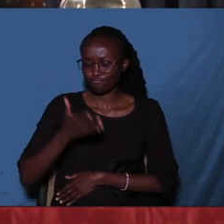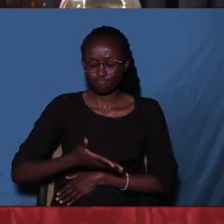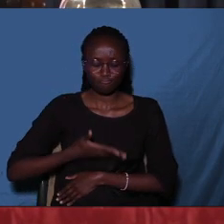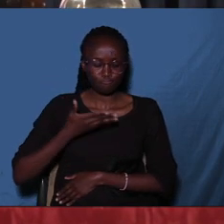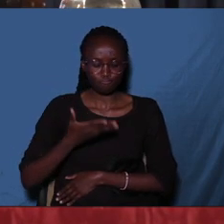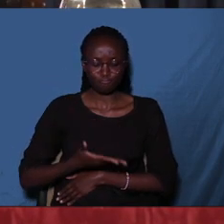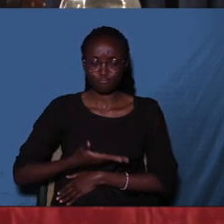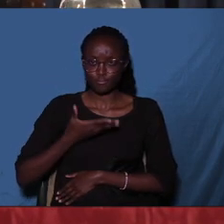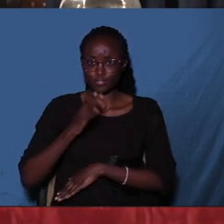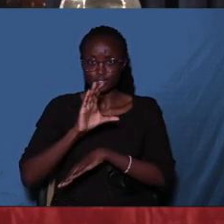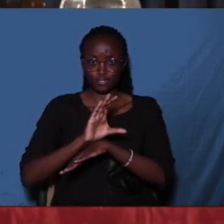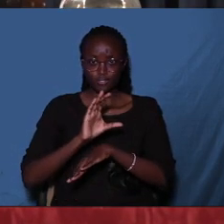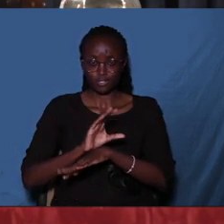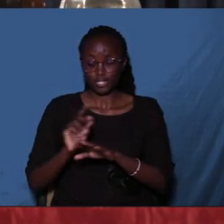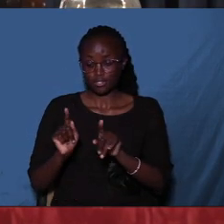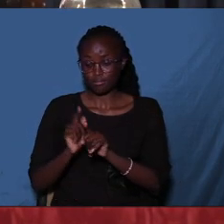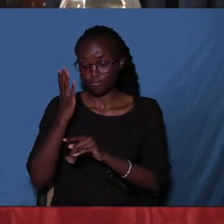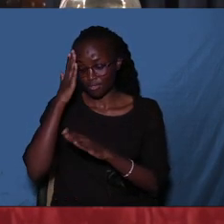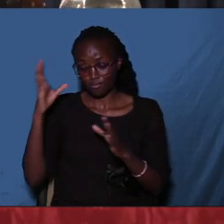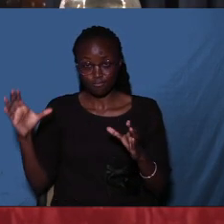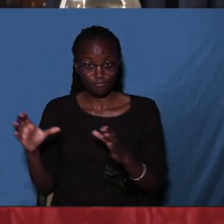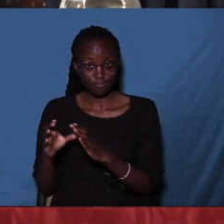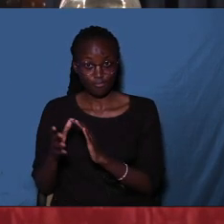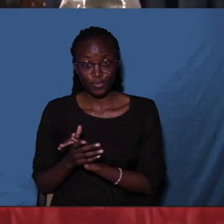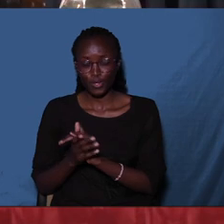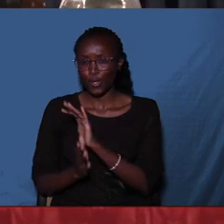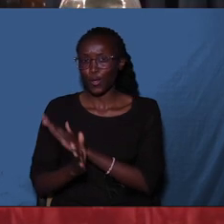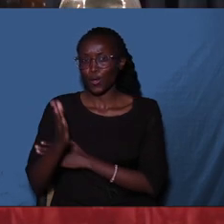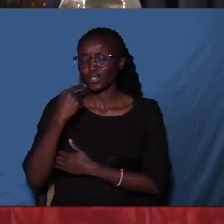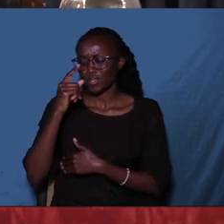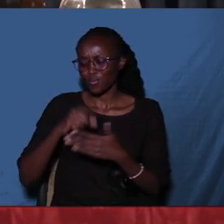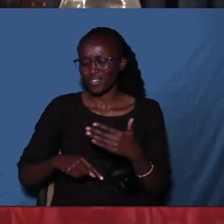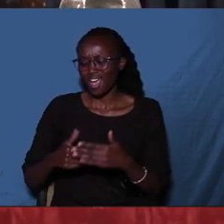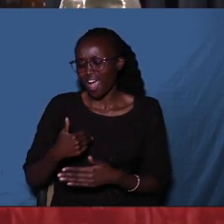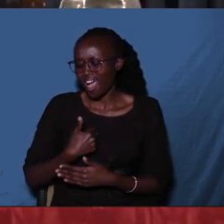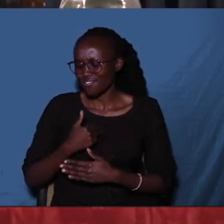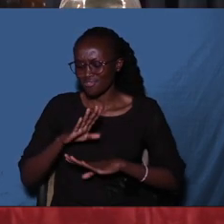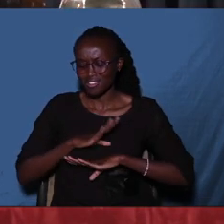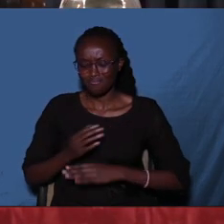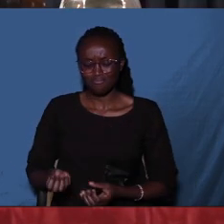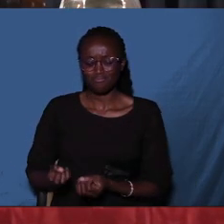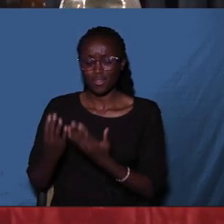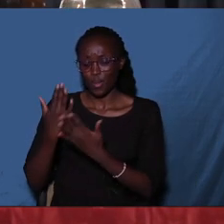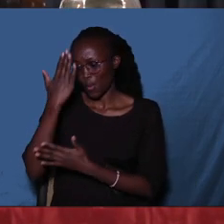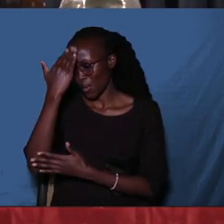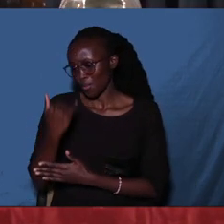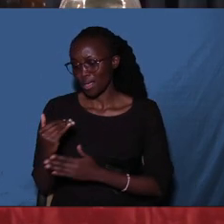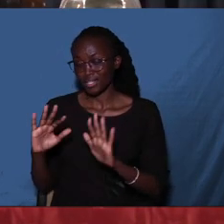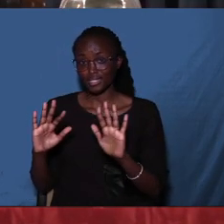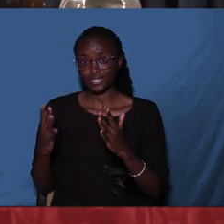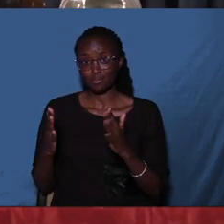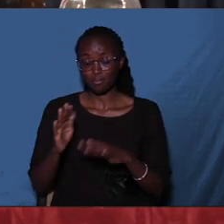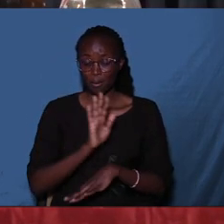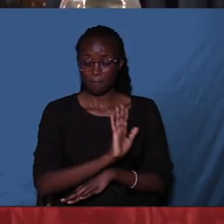he's saying, I have more than enough of burnt offering, because he knows you. Where he says, your new moon feast and your